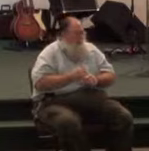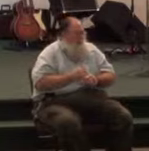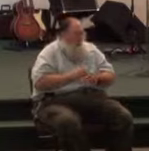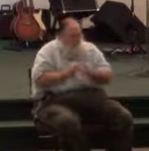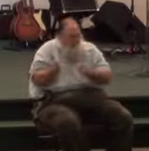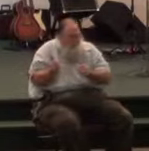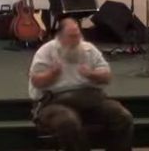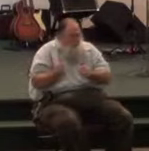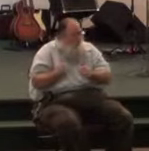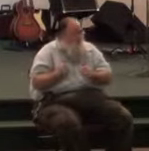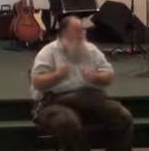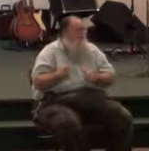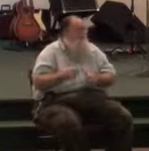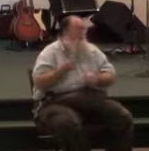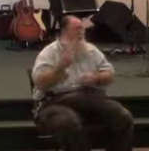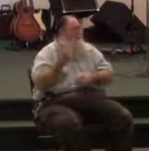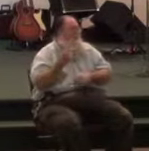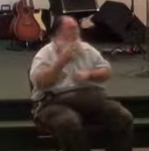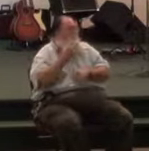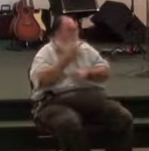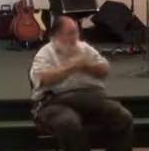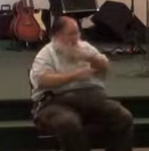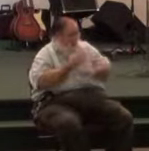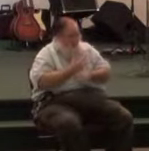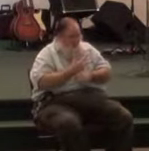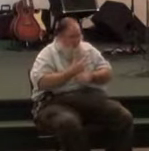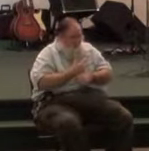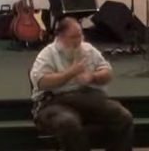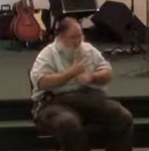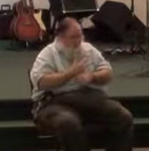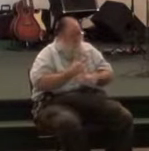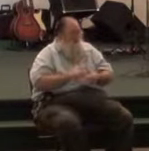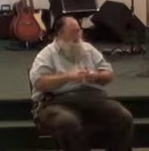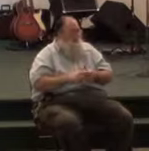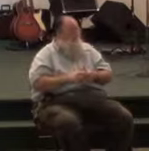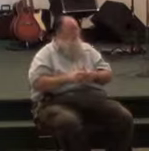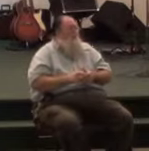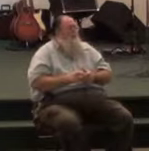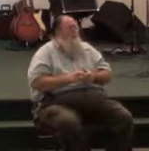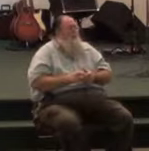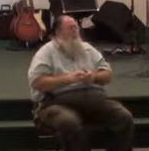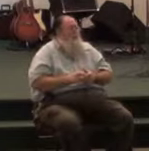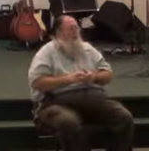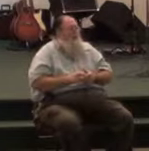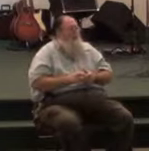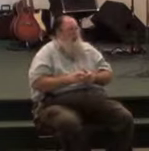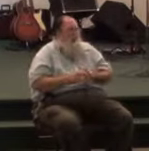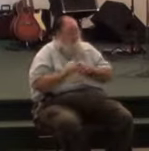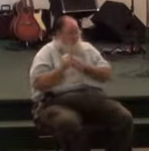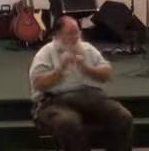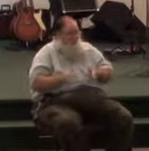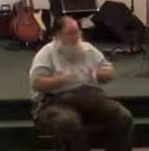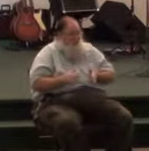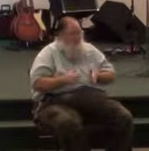order to kill him. But his followers took him by night and lowered him in a basket through an opening